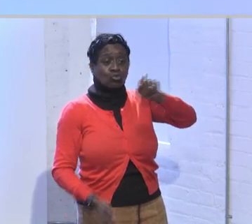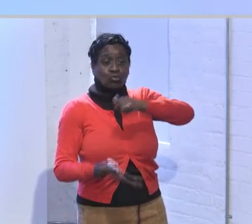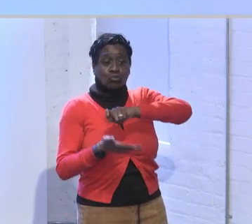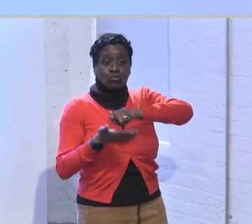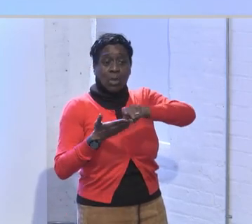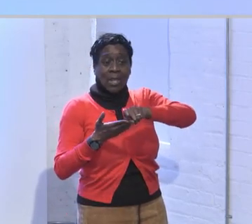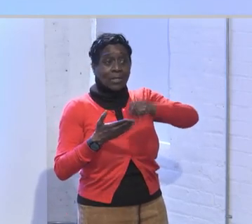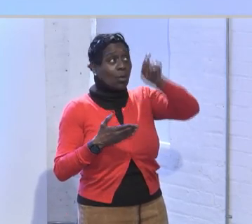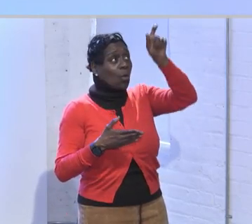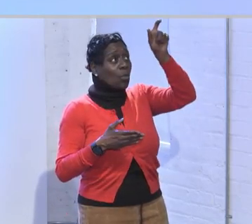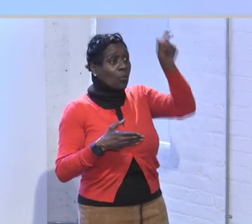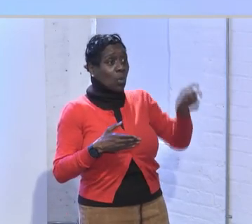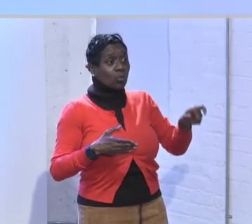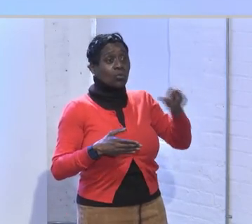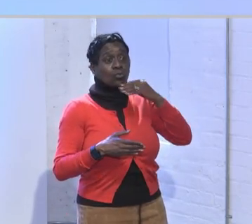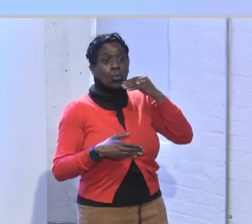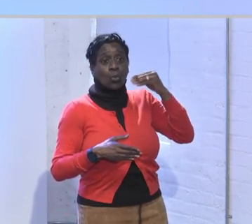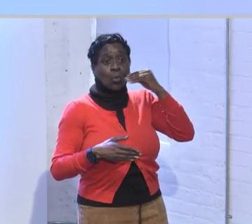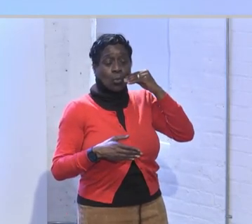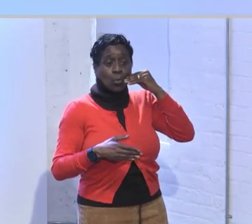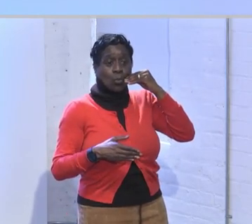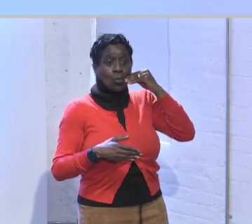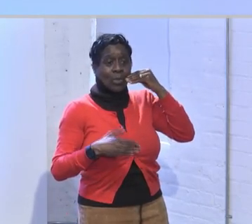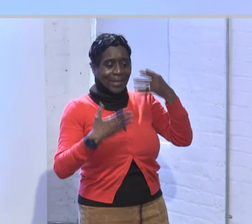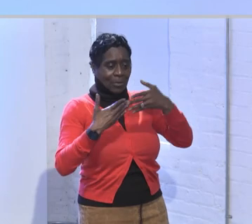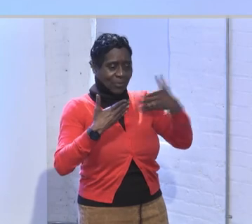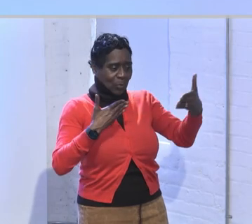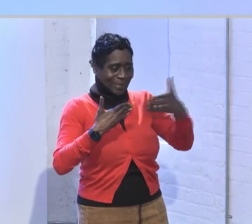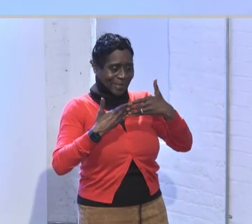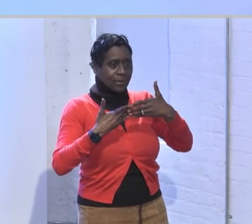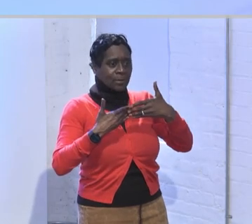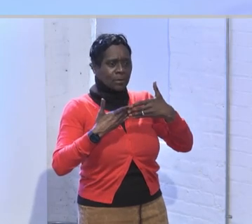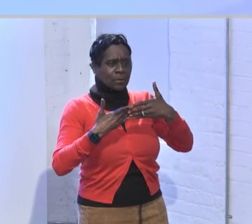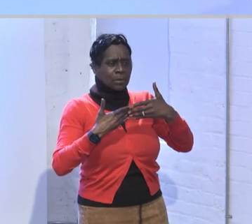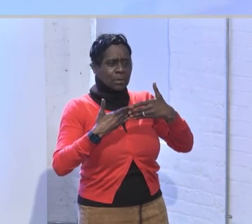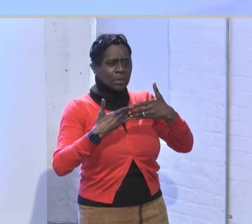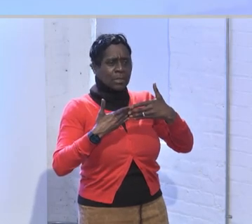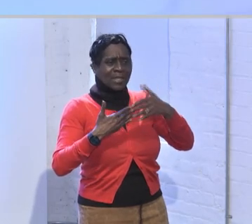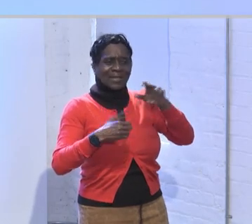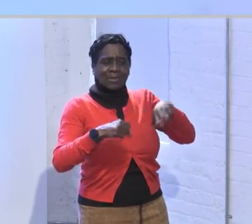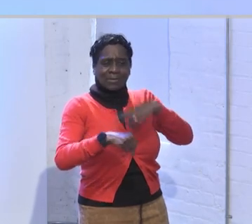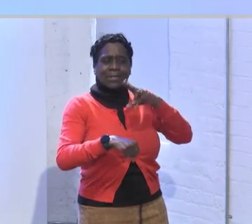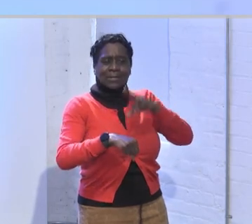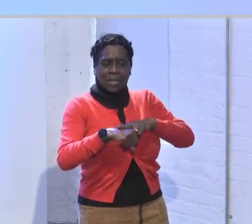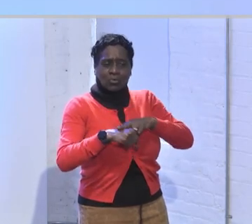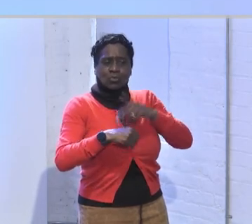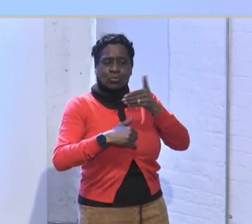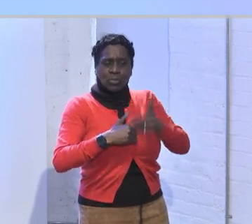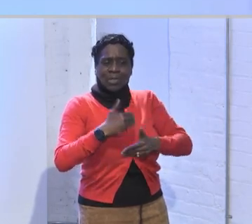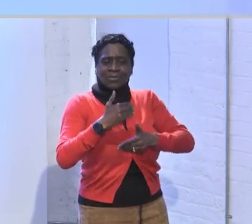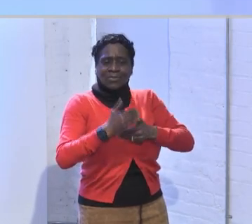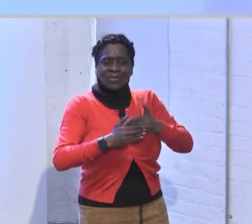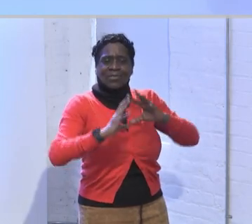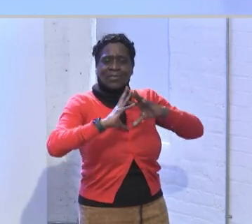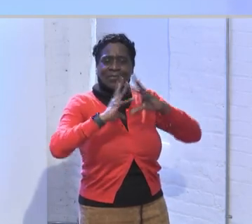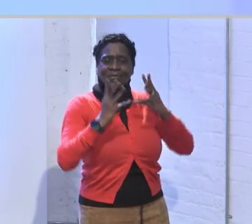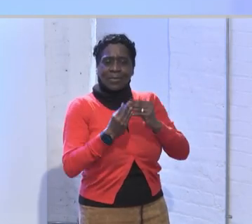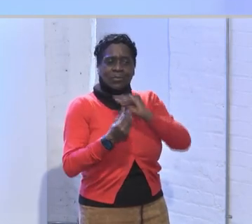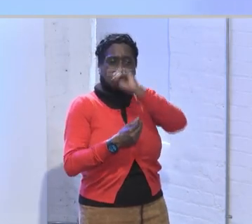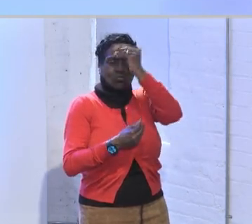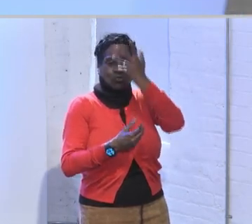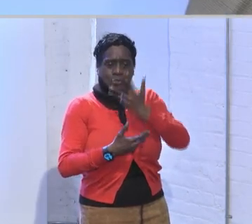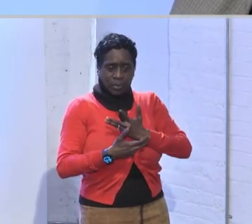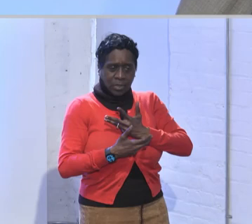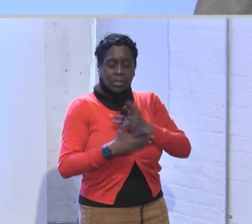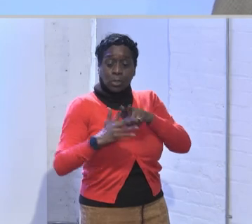the posts of thy house and on thy gates. This is the natural progression of a family of grace. It